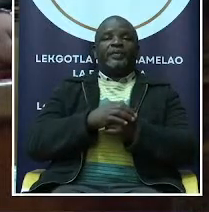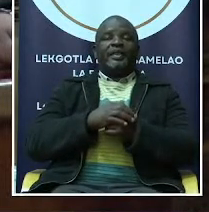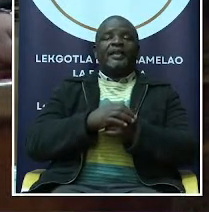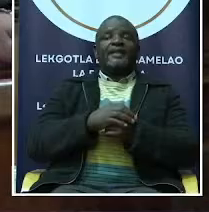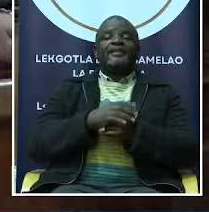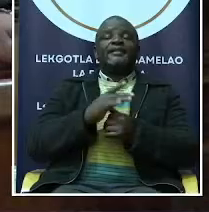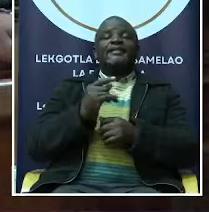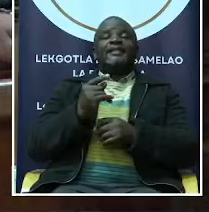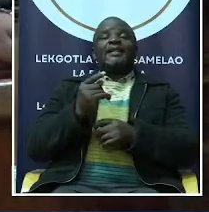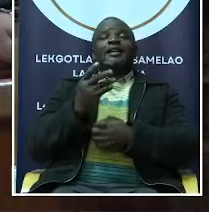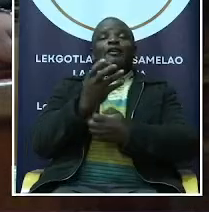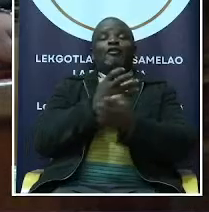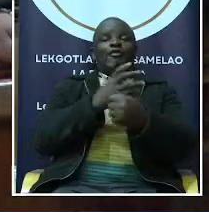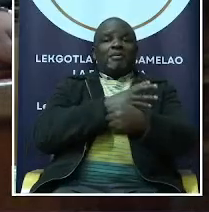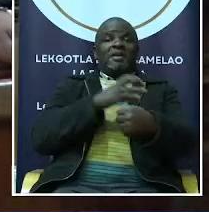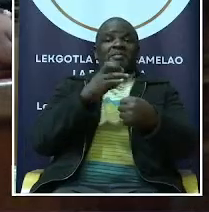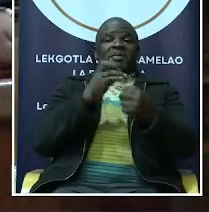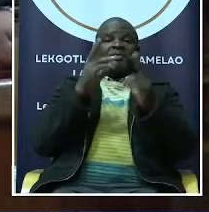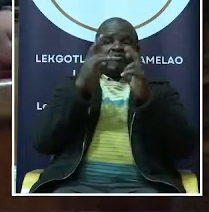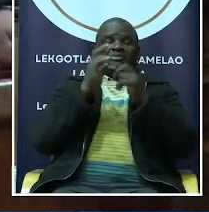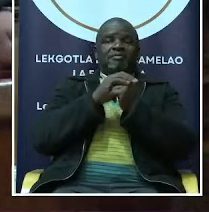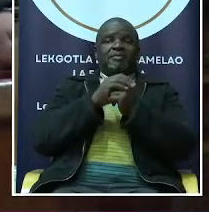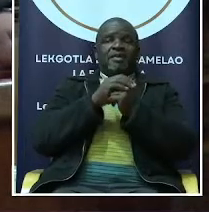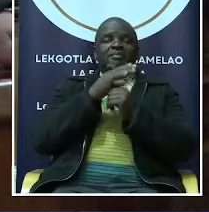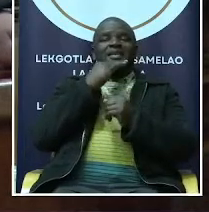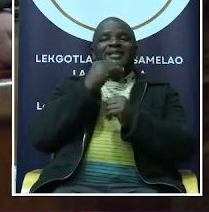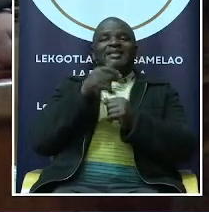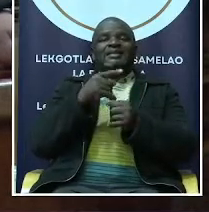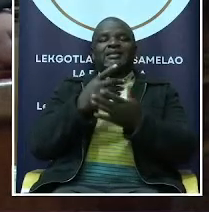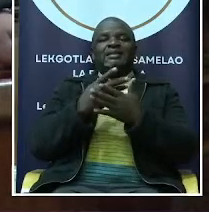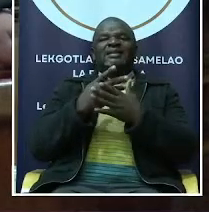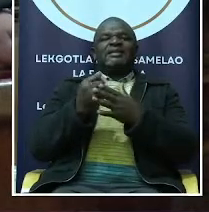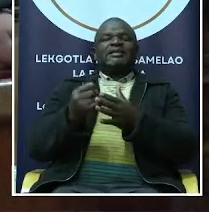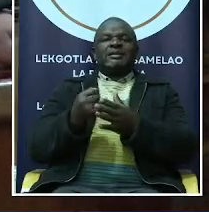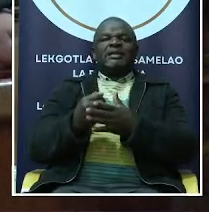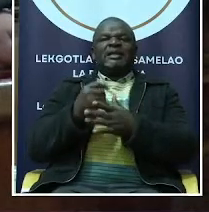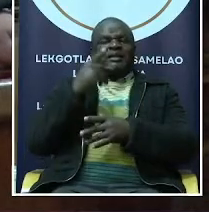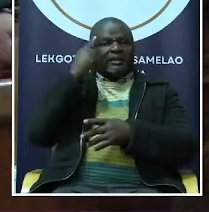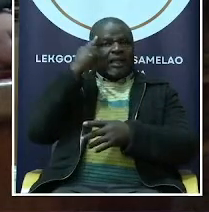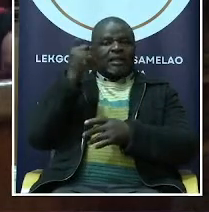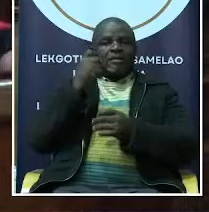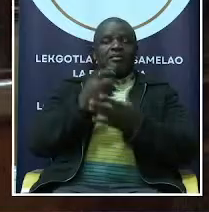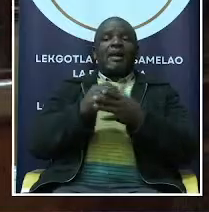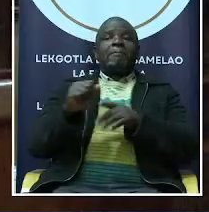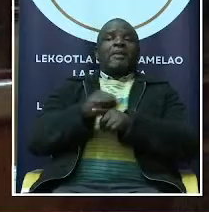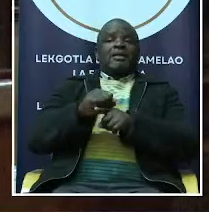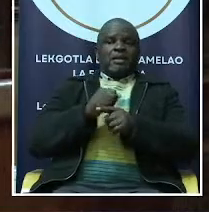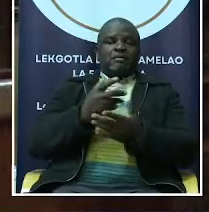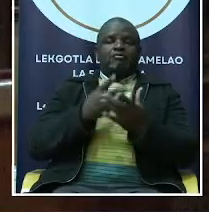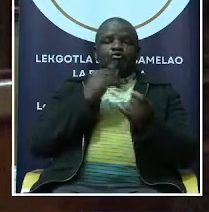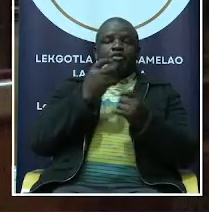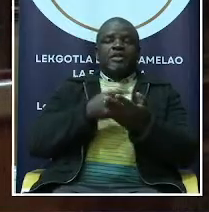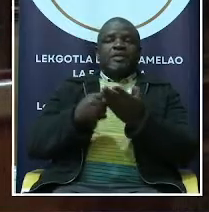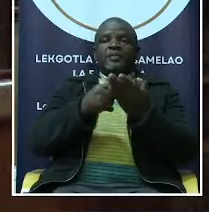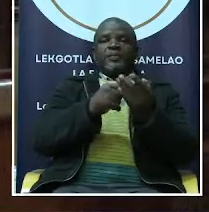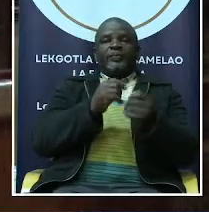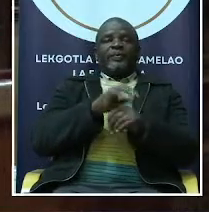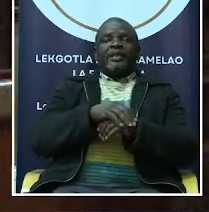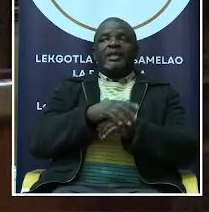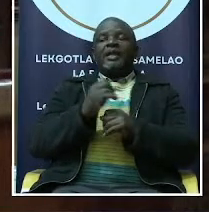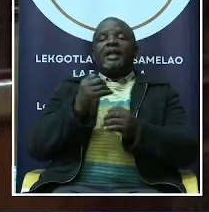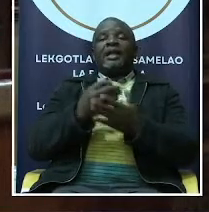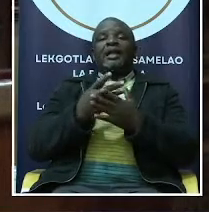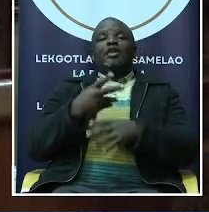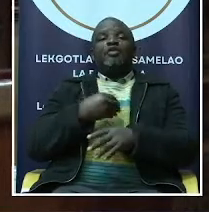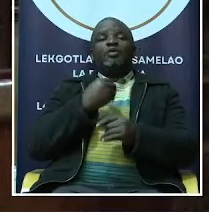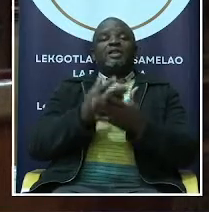economic empowerment, not in theory, but in reality. Our youth faces daily. At Motheo